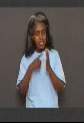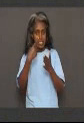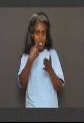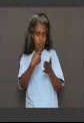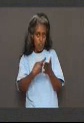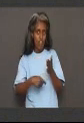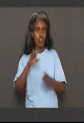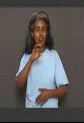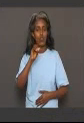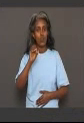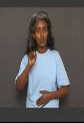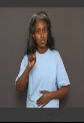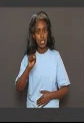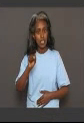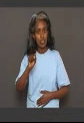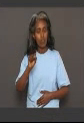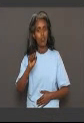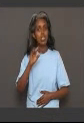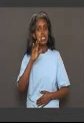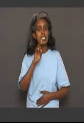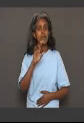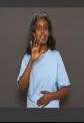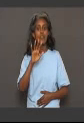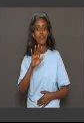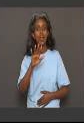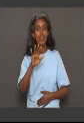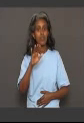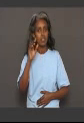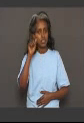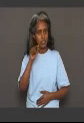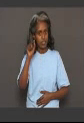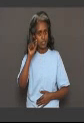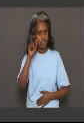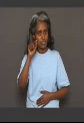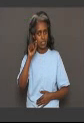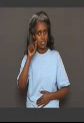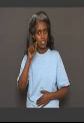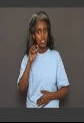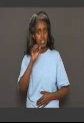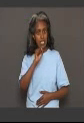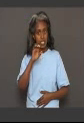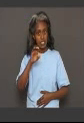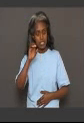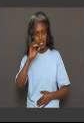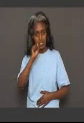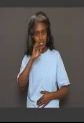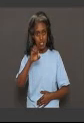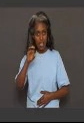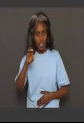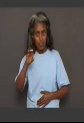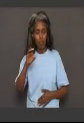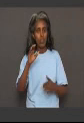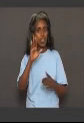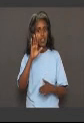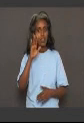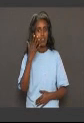question asked the value of cosecant of 75 degrees. If